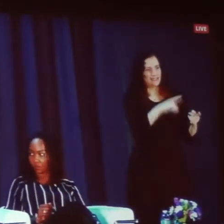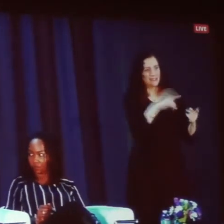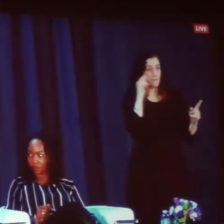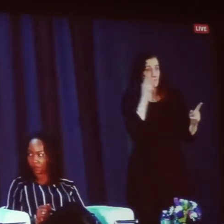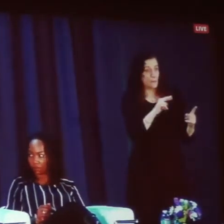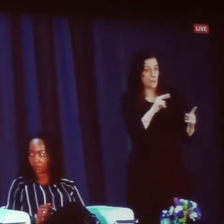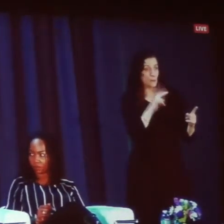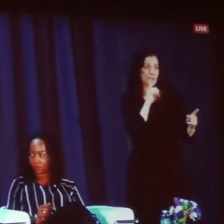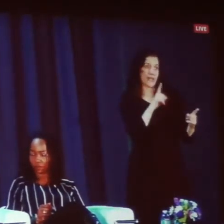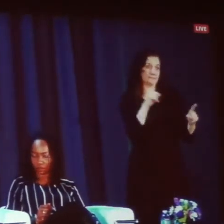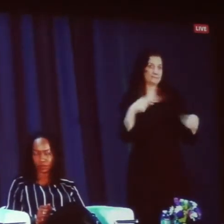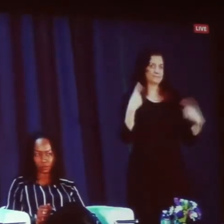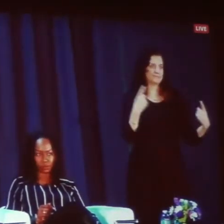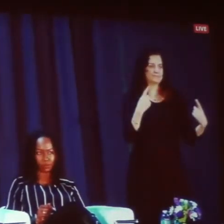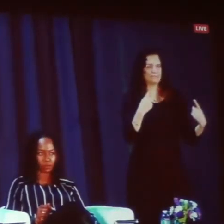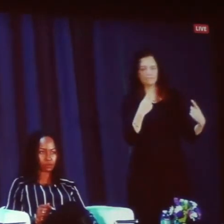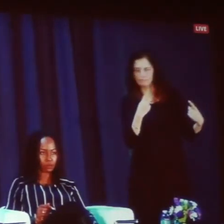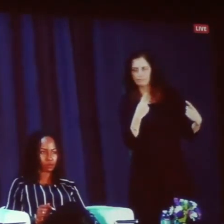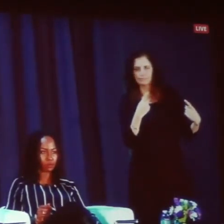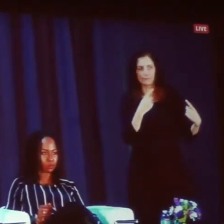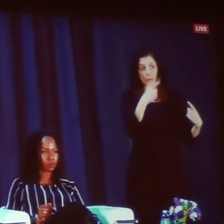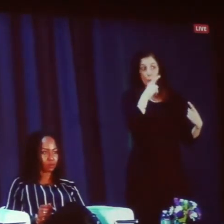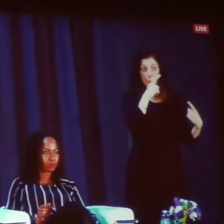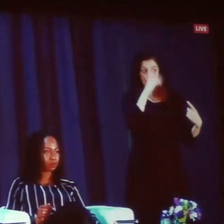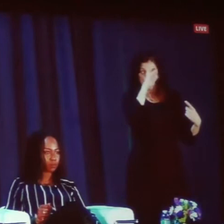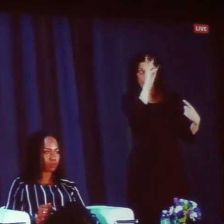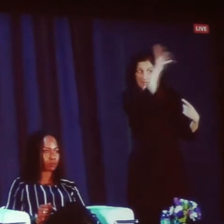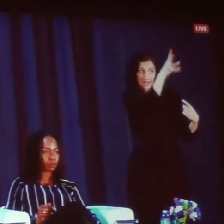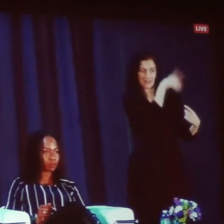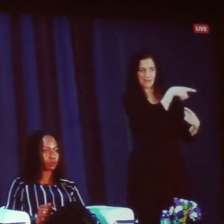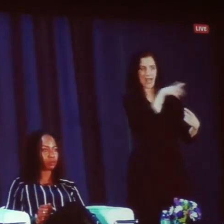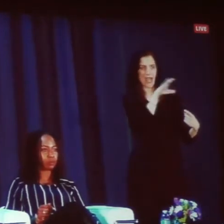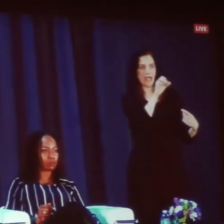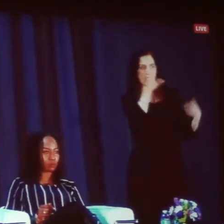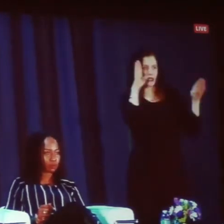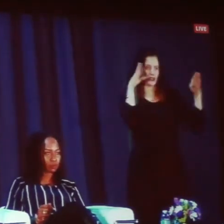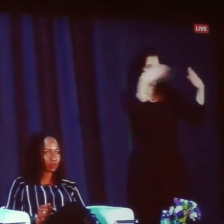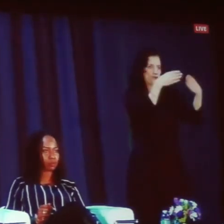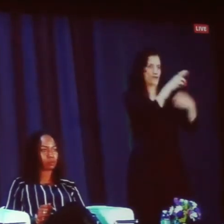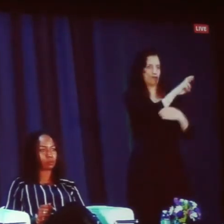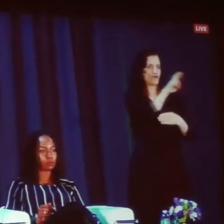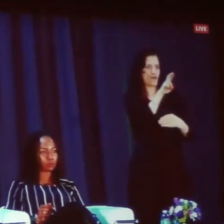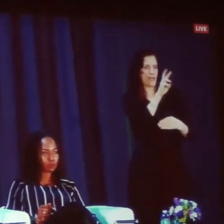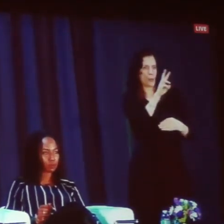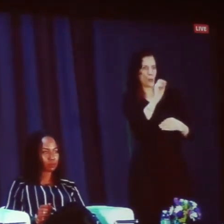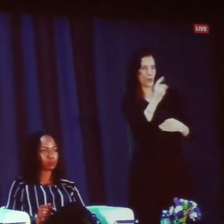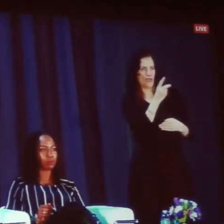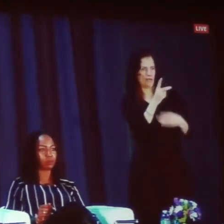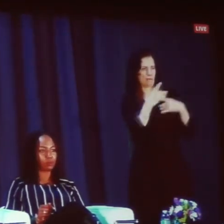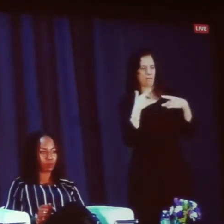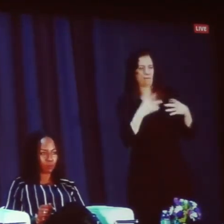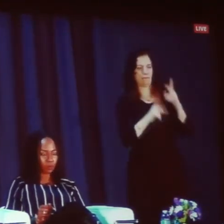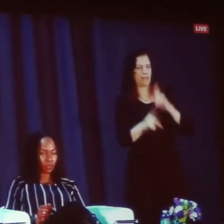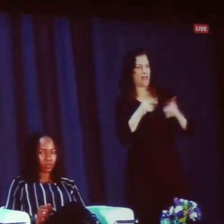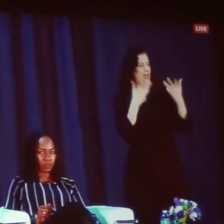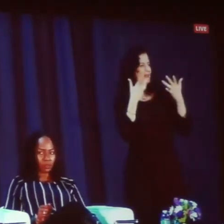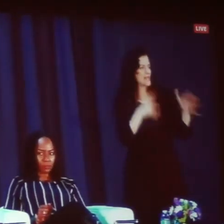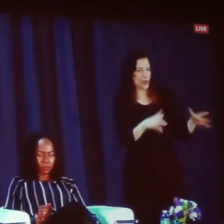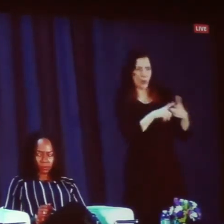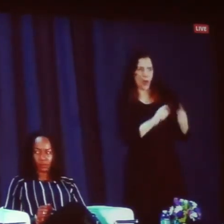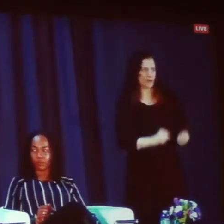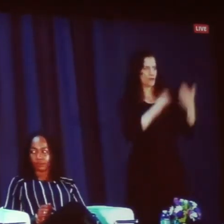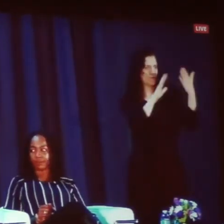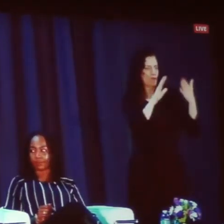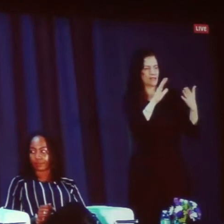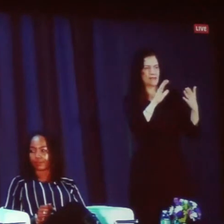been well-crafted by conservative right-wingers who don't actually want to deal with a demographic change and